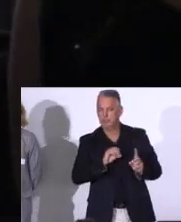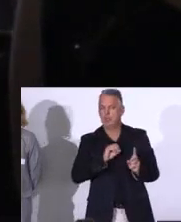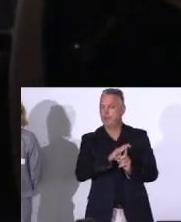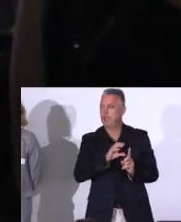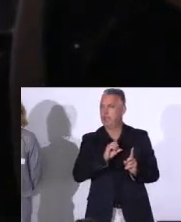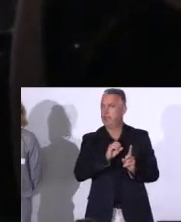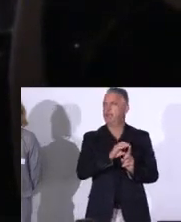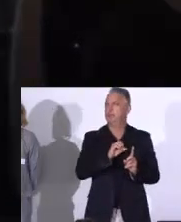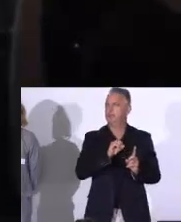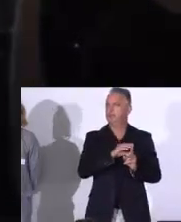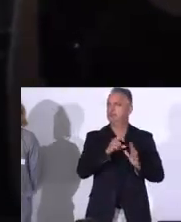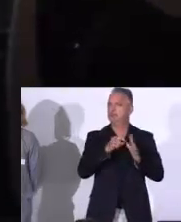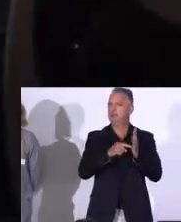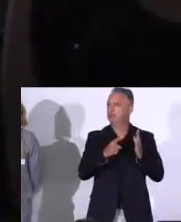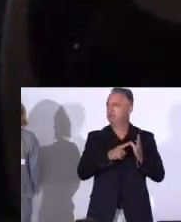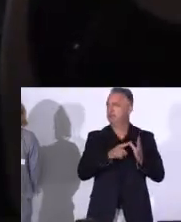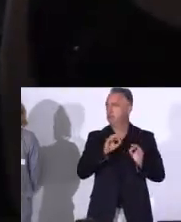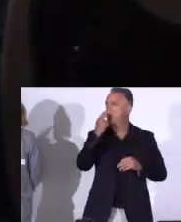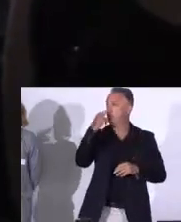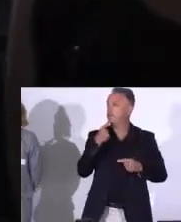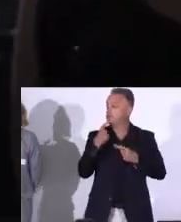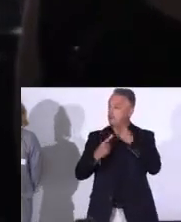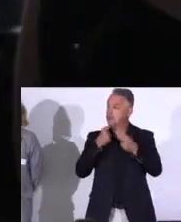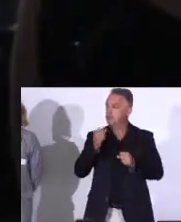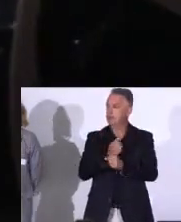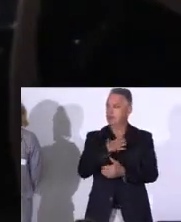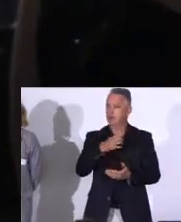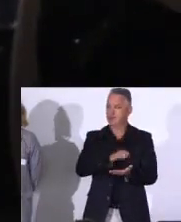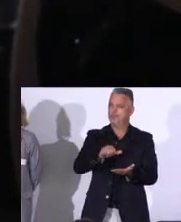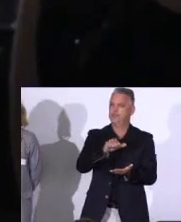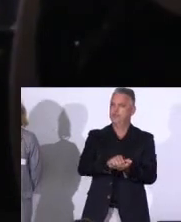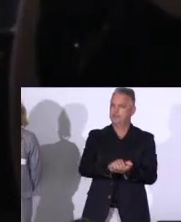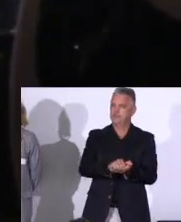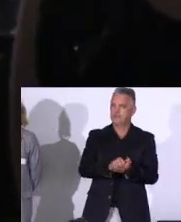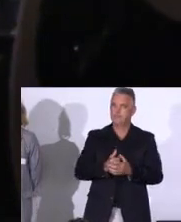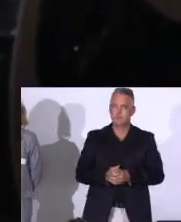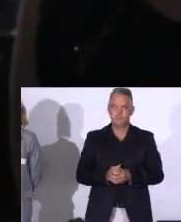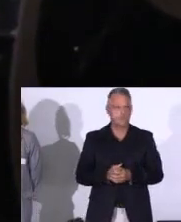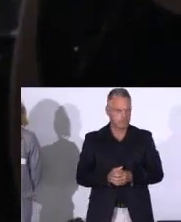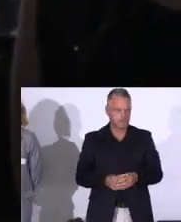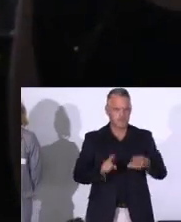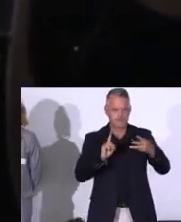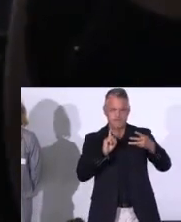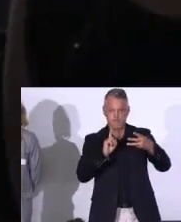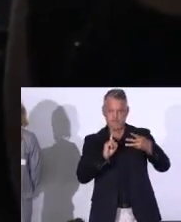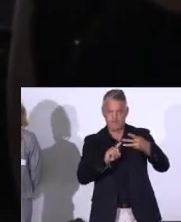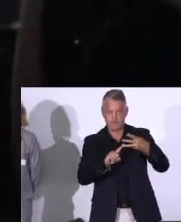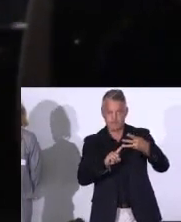funded organisations are working to ensure all the information is up to date. And thirdly, to, you know, help cross-promote